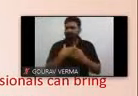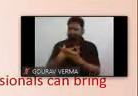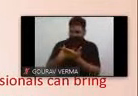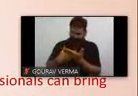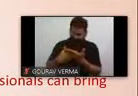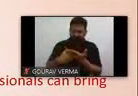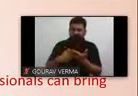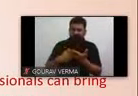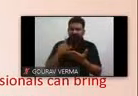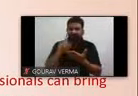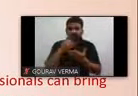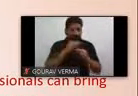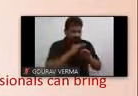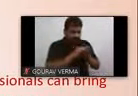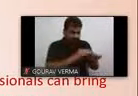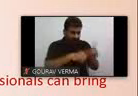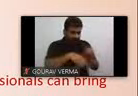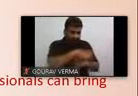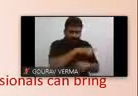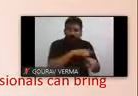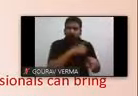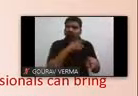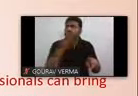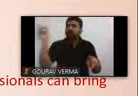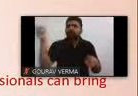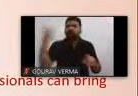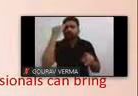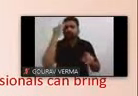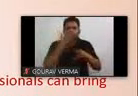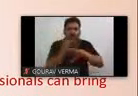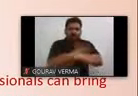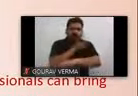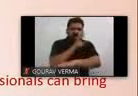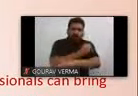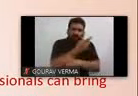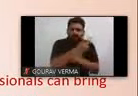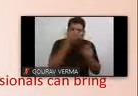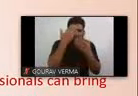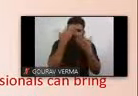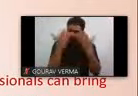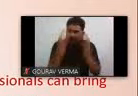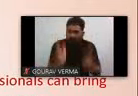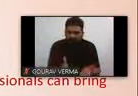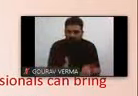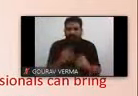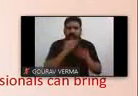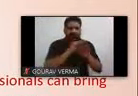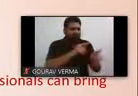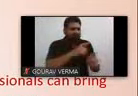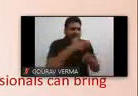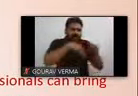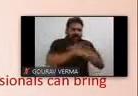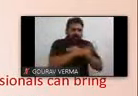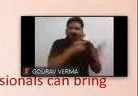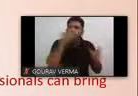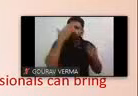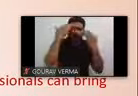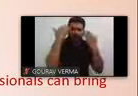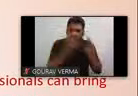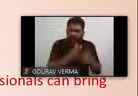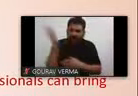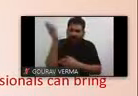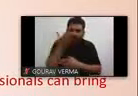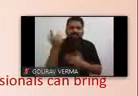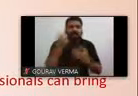the children, nobody knew about early intervention, nobody knew about these children. Now the things